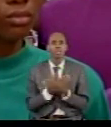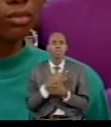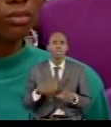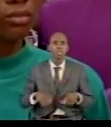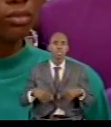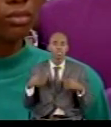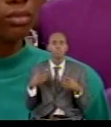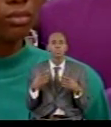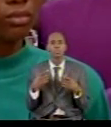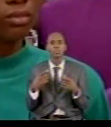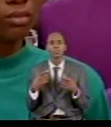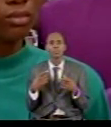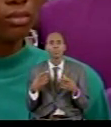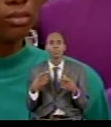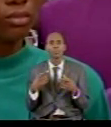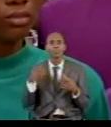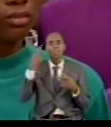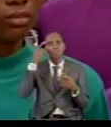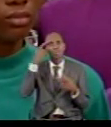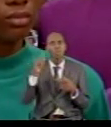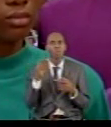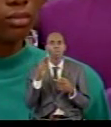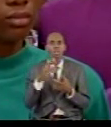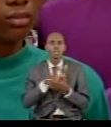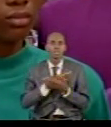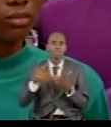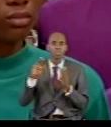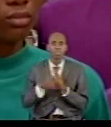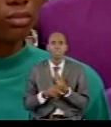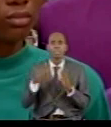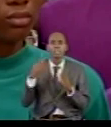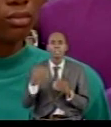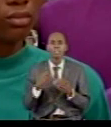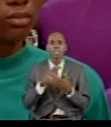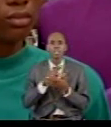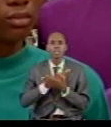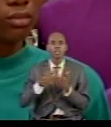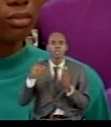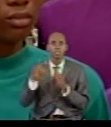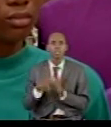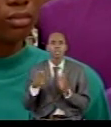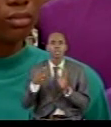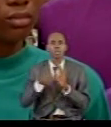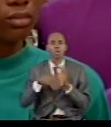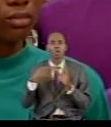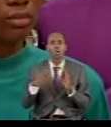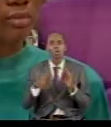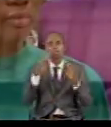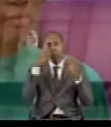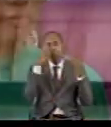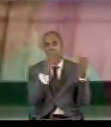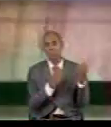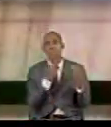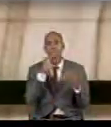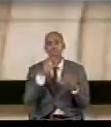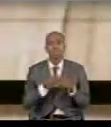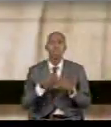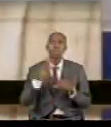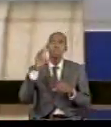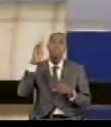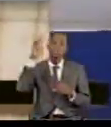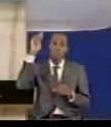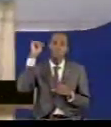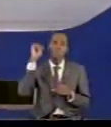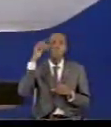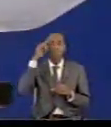him. For righteousness, the righteousness of faith, it's in him. For our